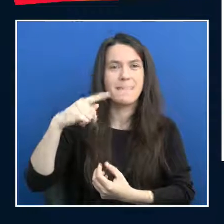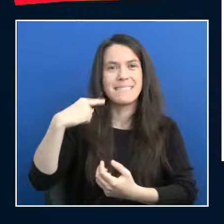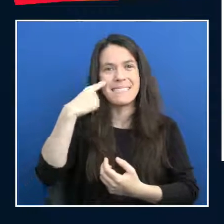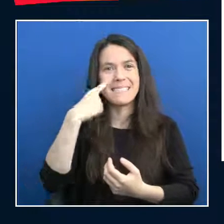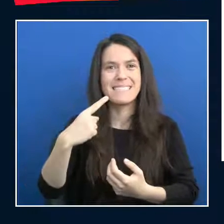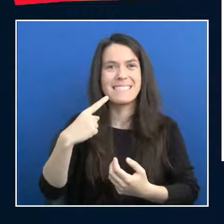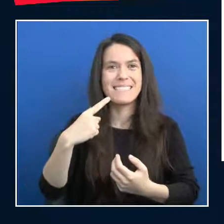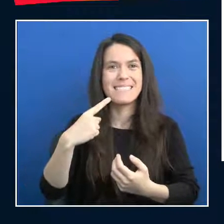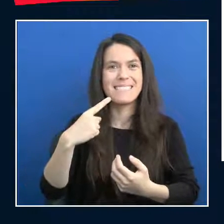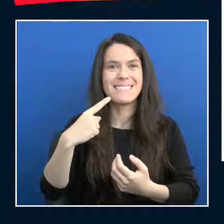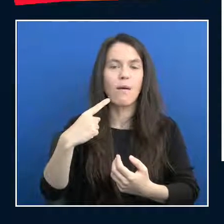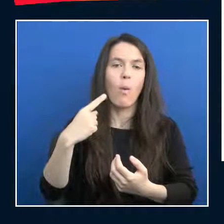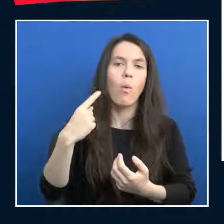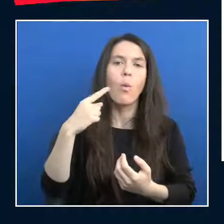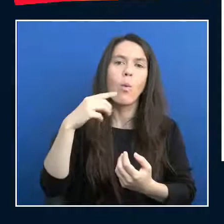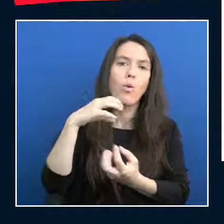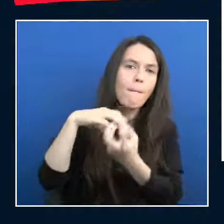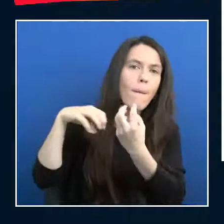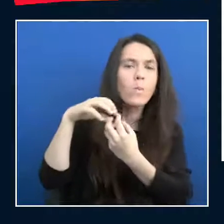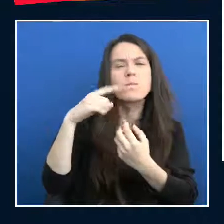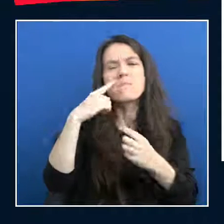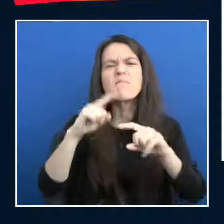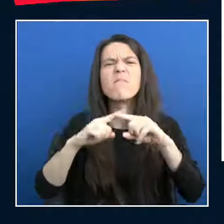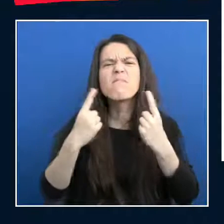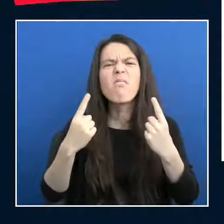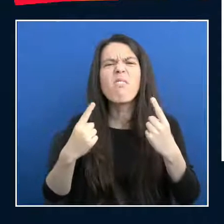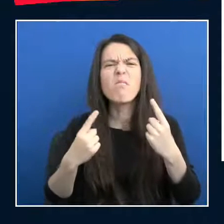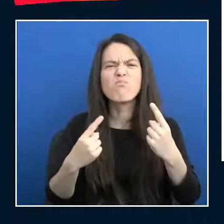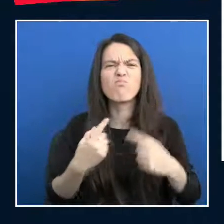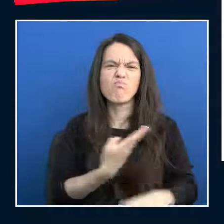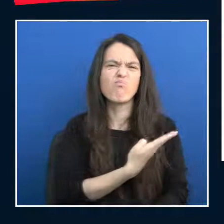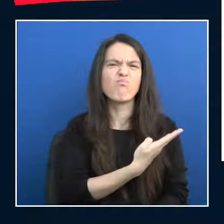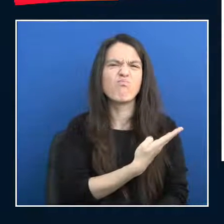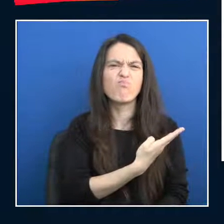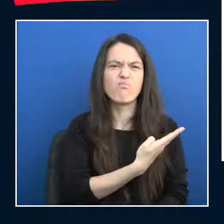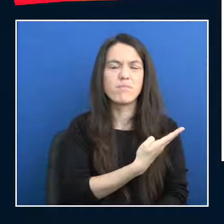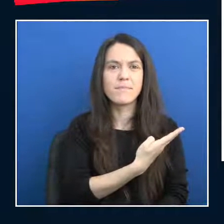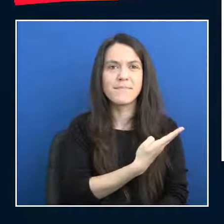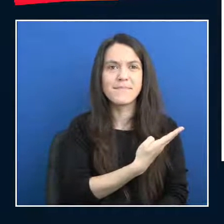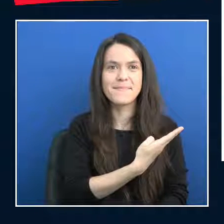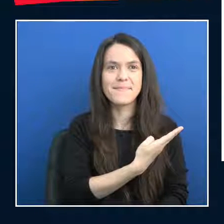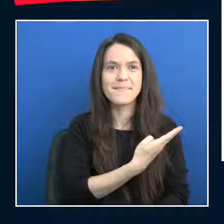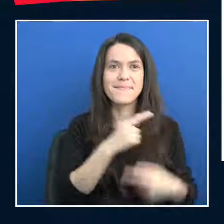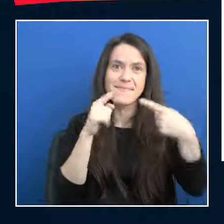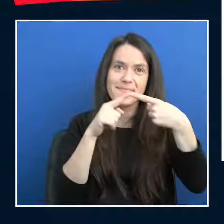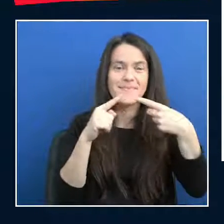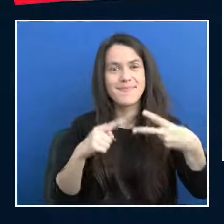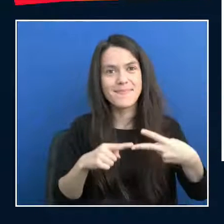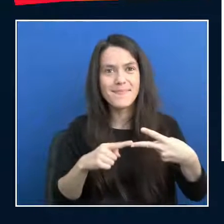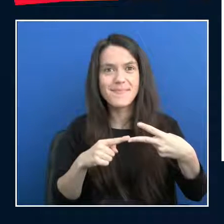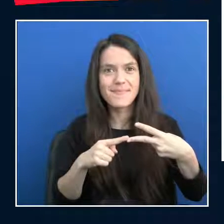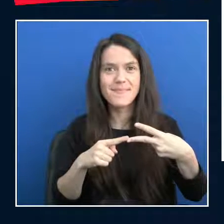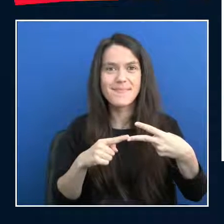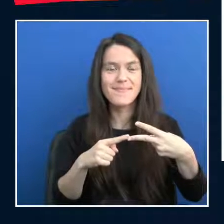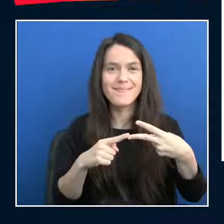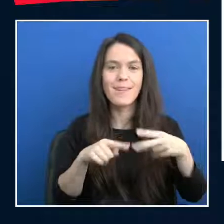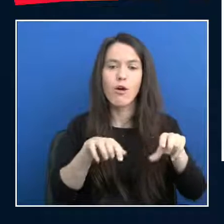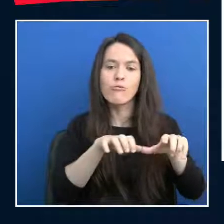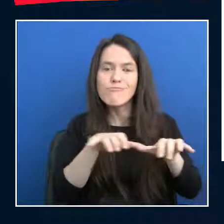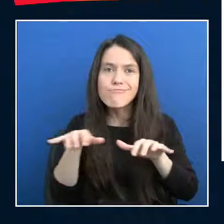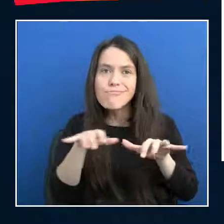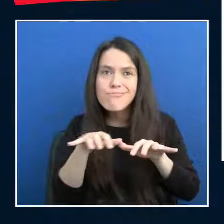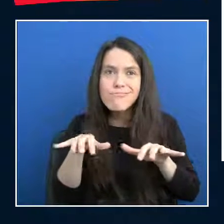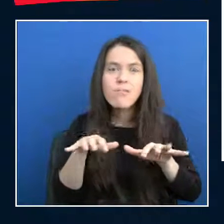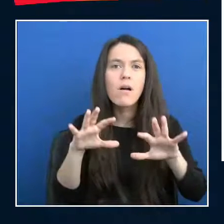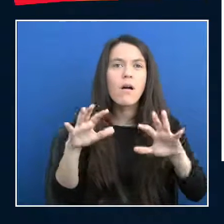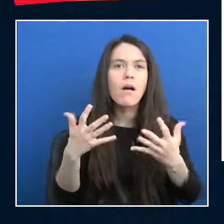down, yeah, is the same like Docker stop. So Docker Compose up is like running the Docker run command for everything.